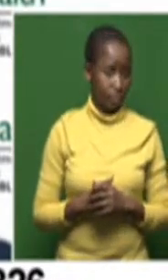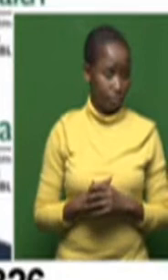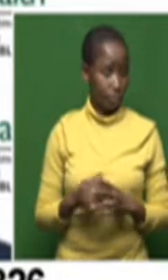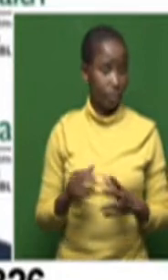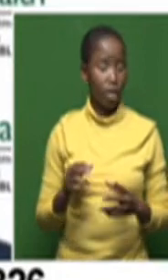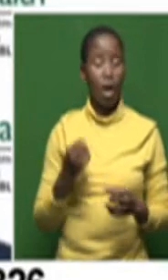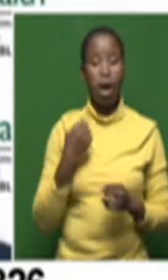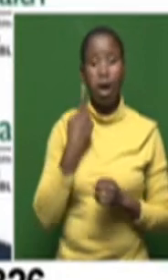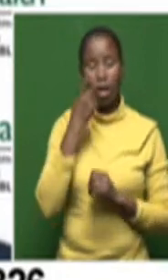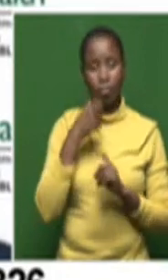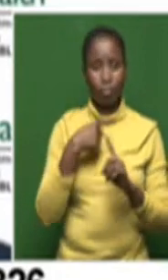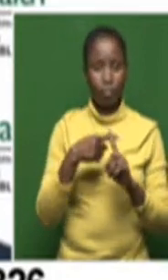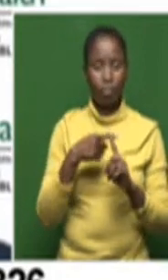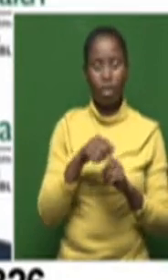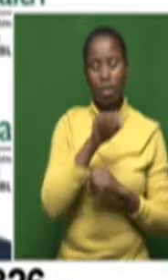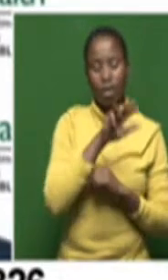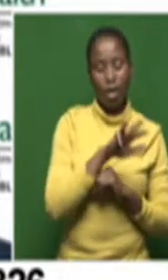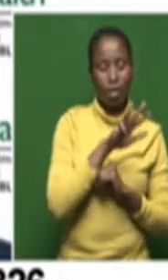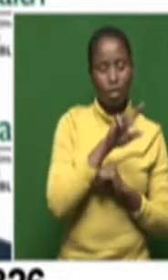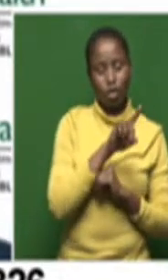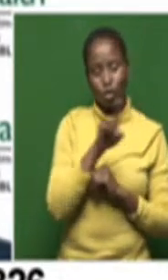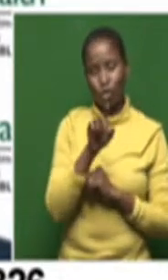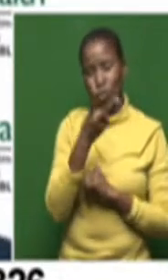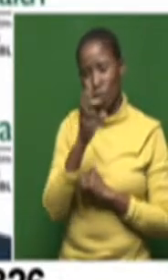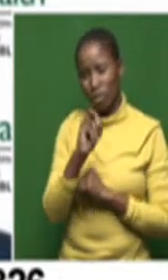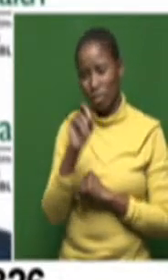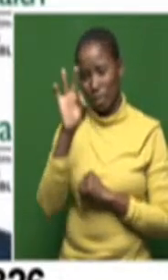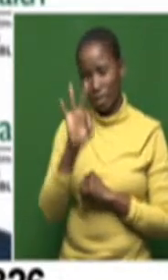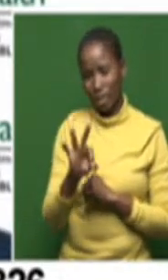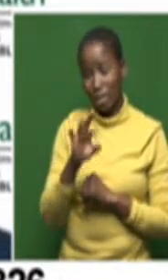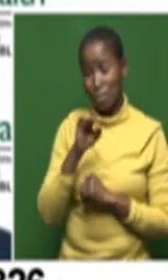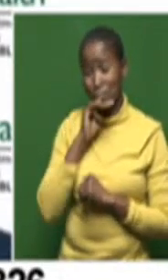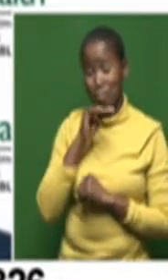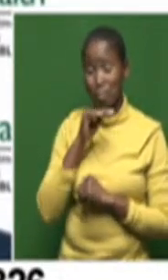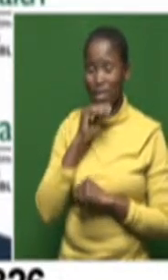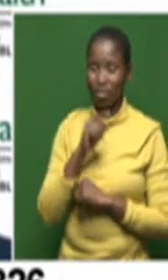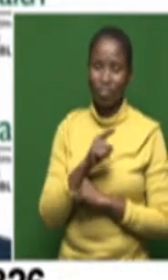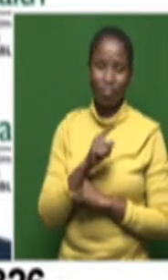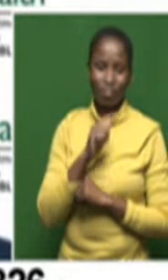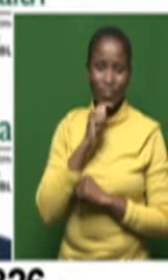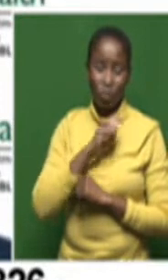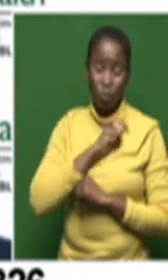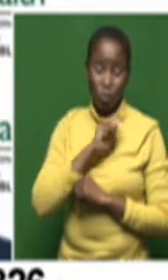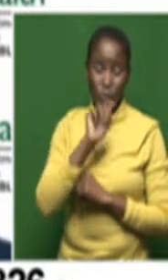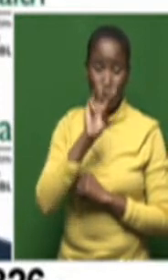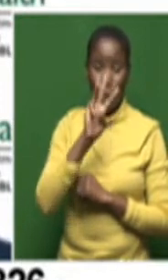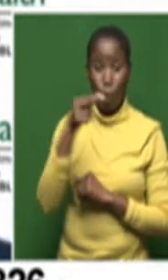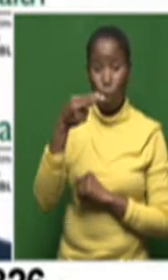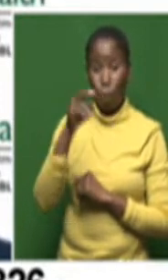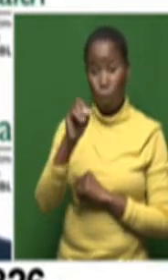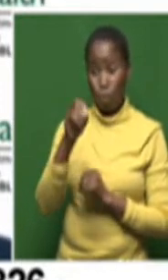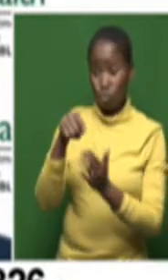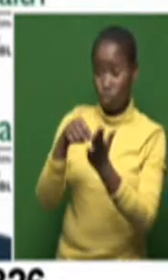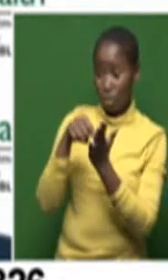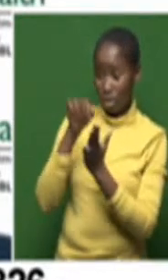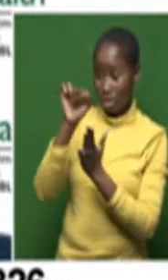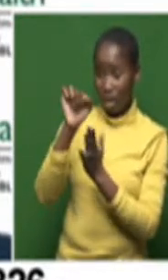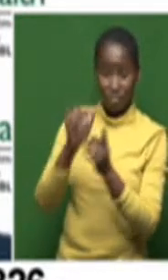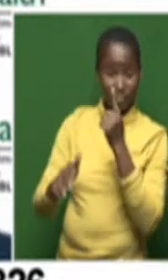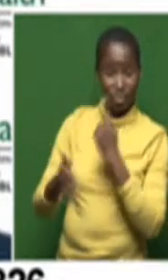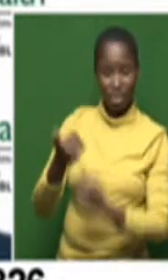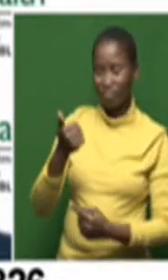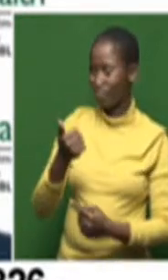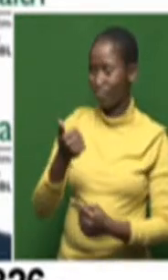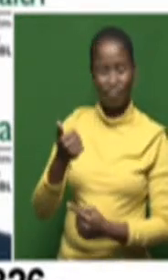between 19 and 20%, which means we are still very far from the WHO recommendation to say